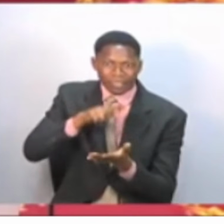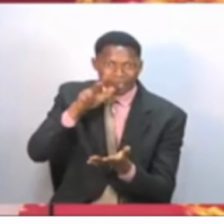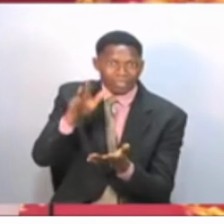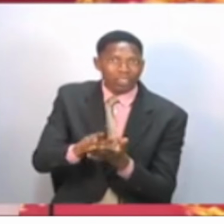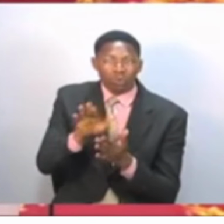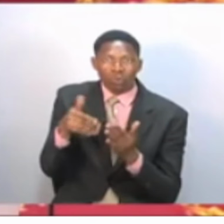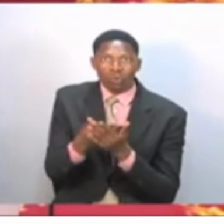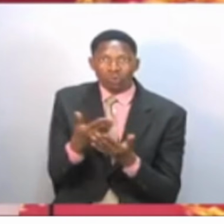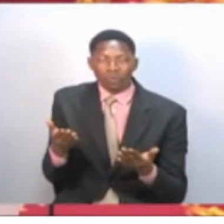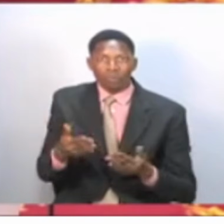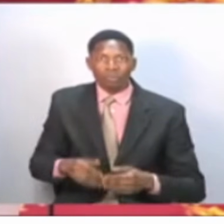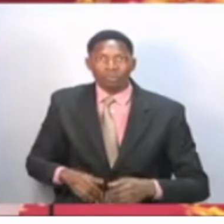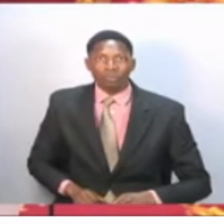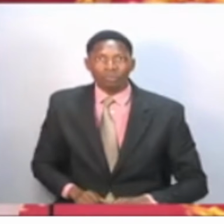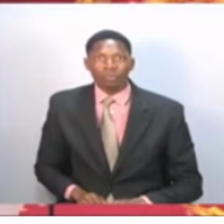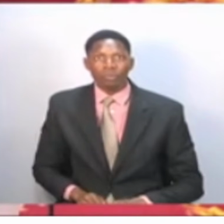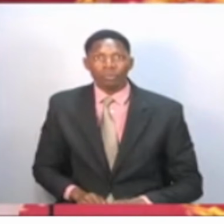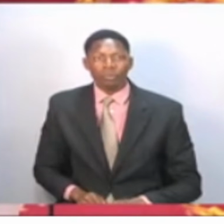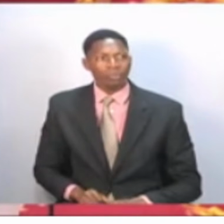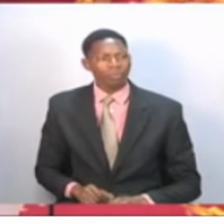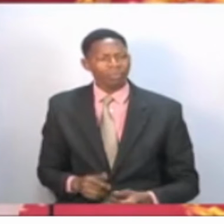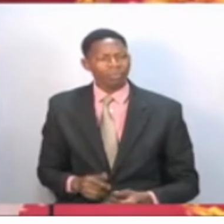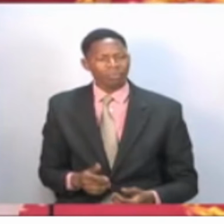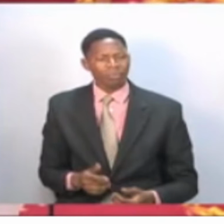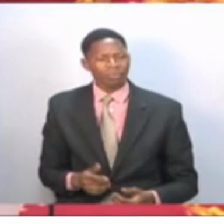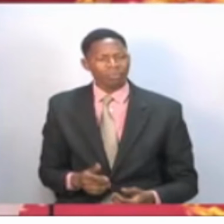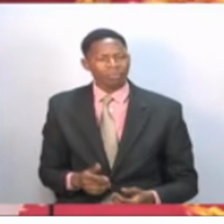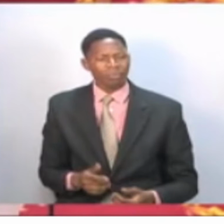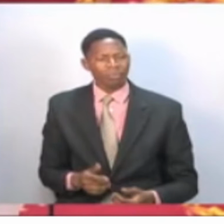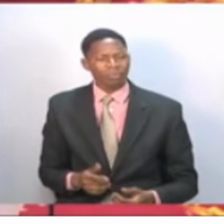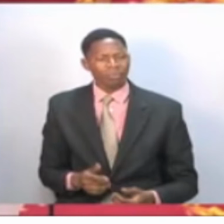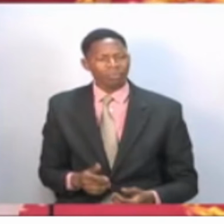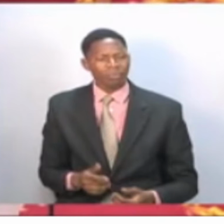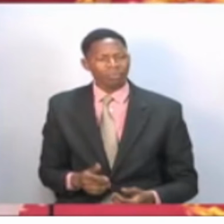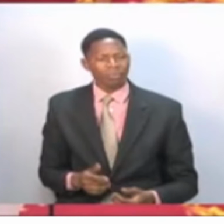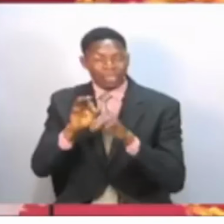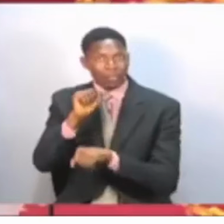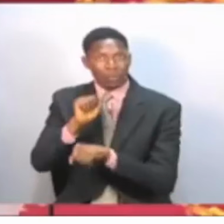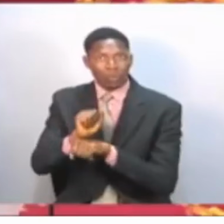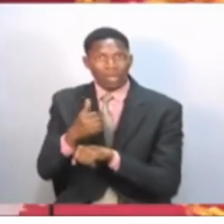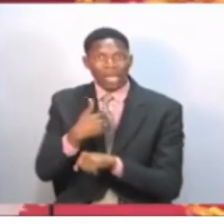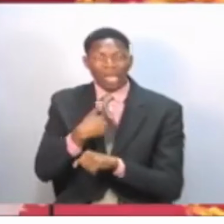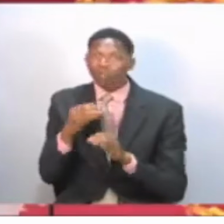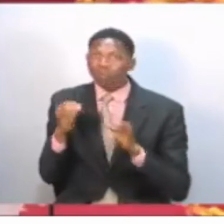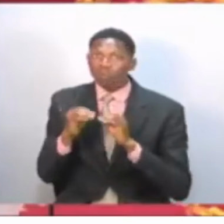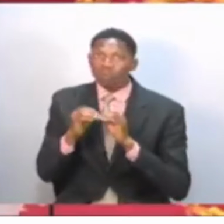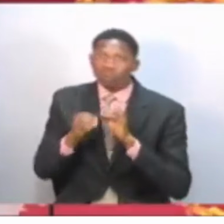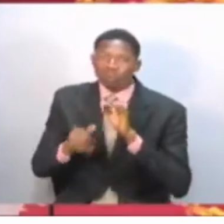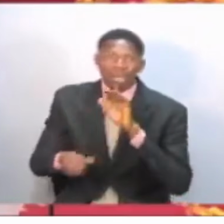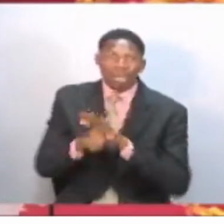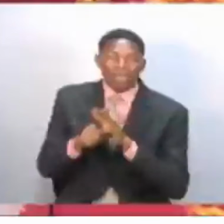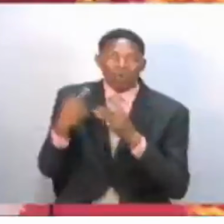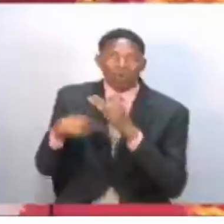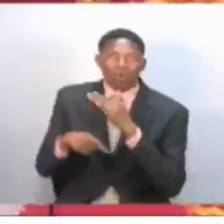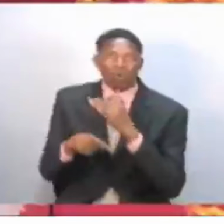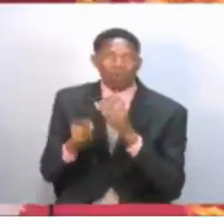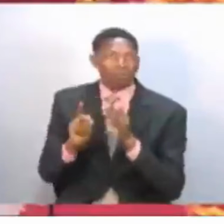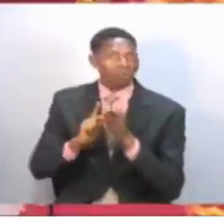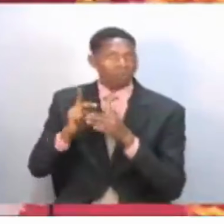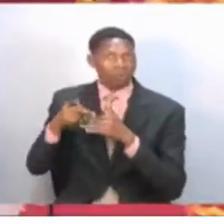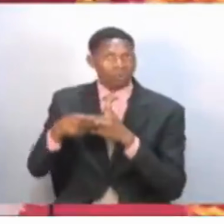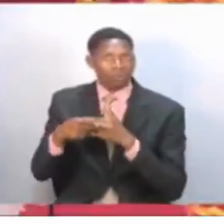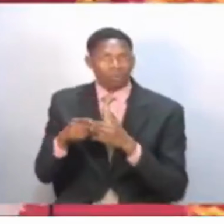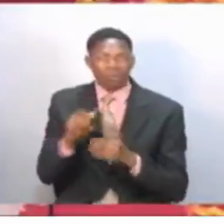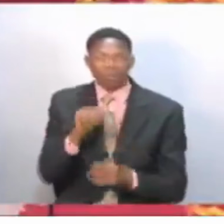processes complied with established legal framework. There is no abuse of the sole sourcing program.